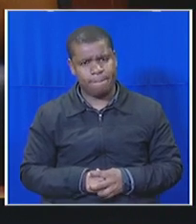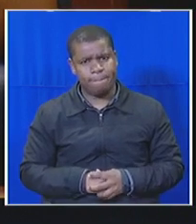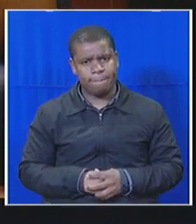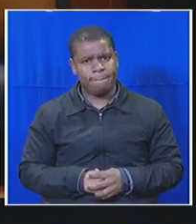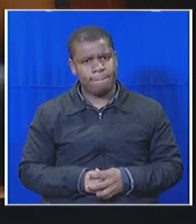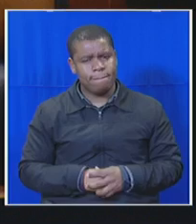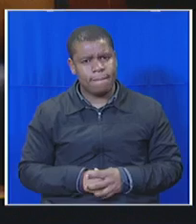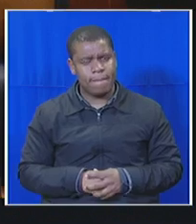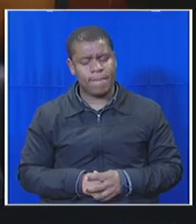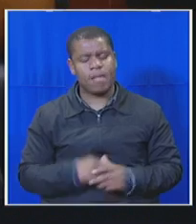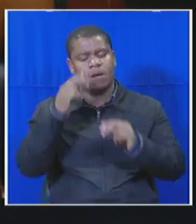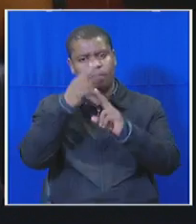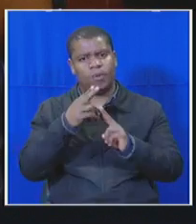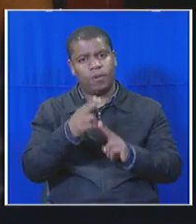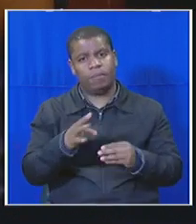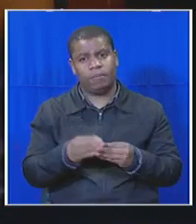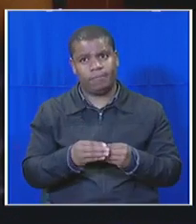Honorable members.